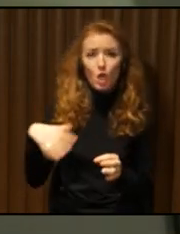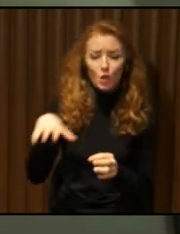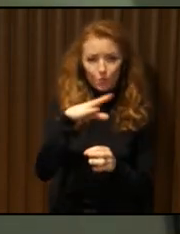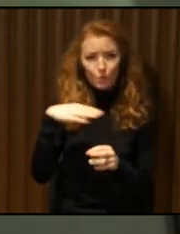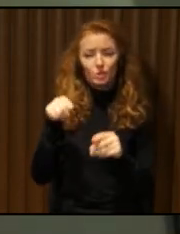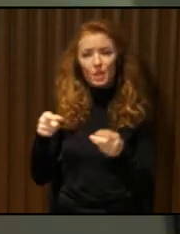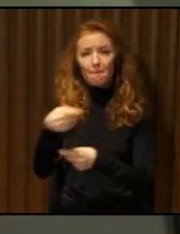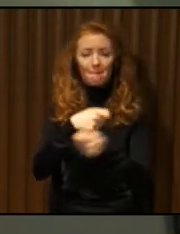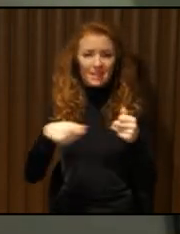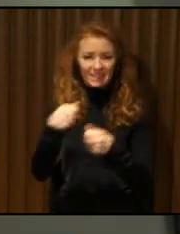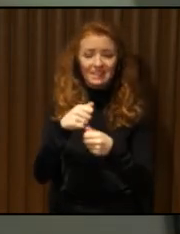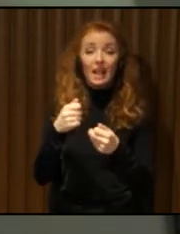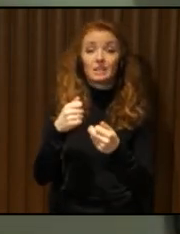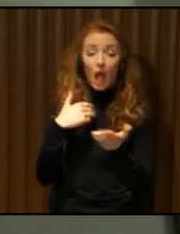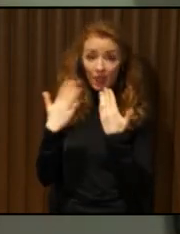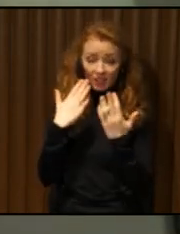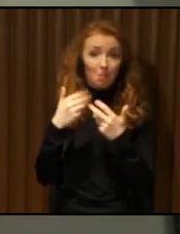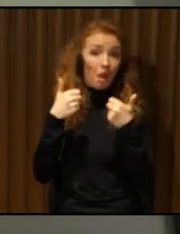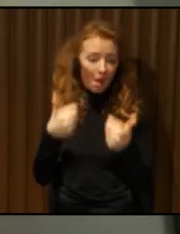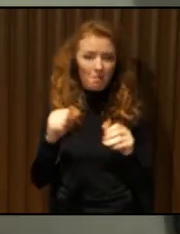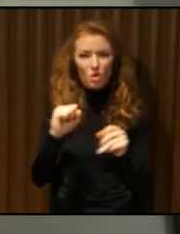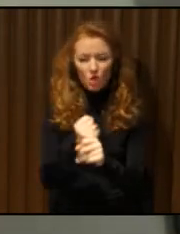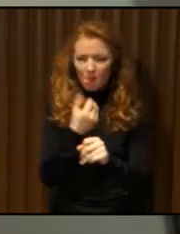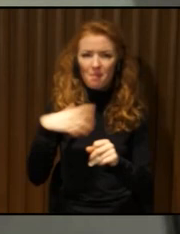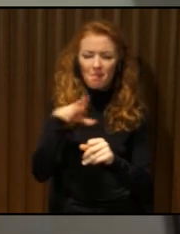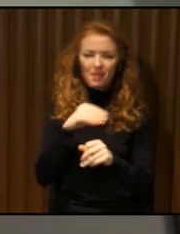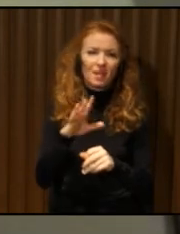there of three people, the CEO, the CMO, and the